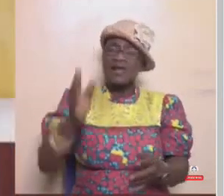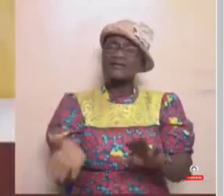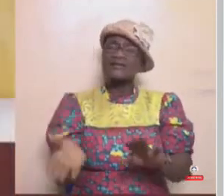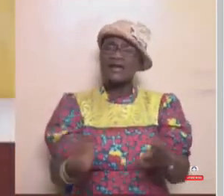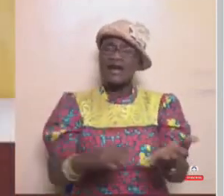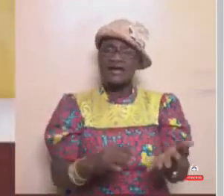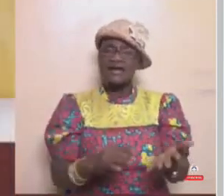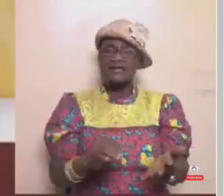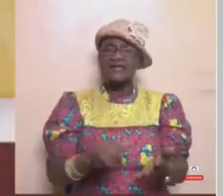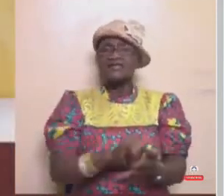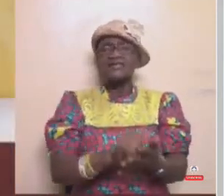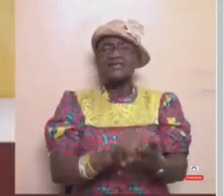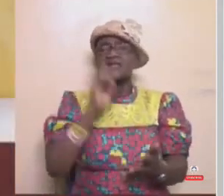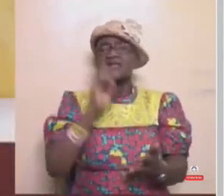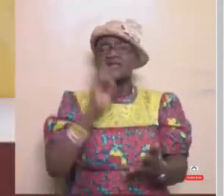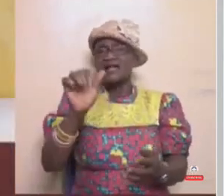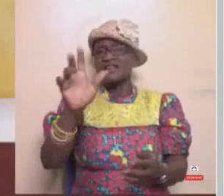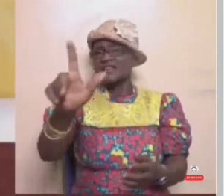These are three lepers